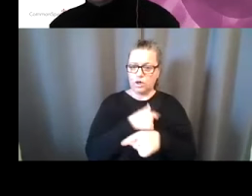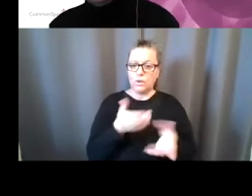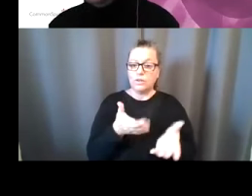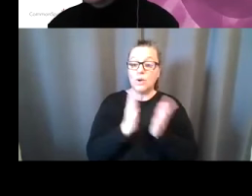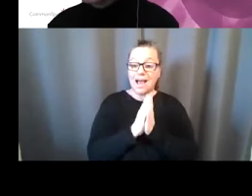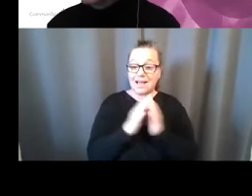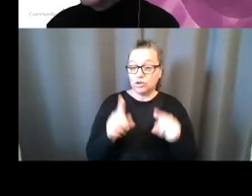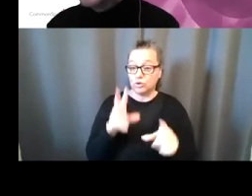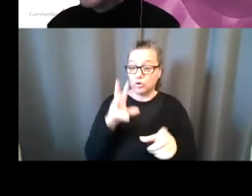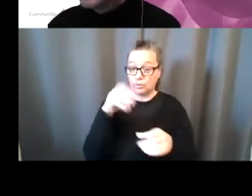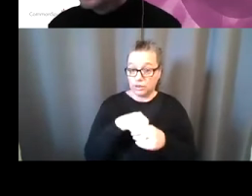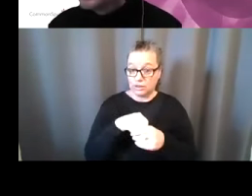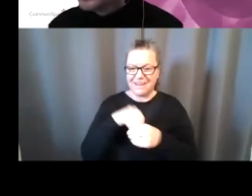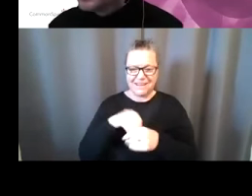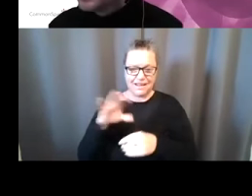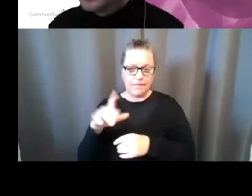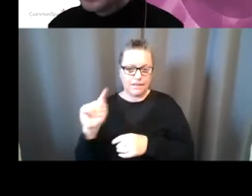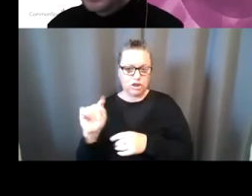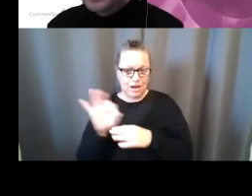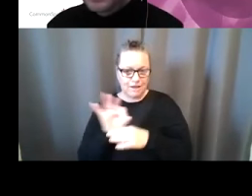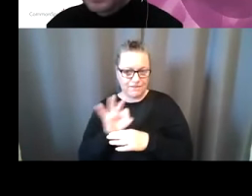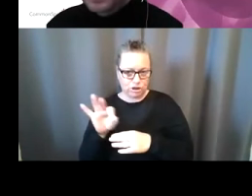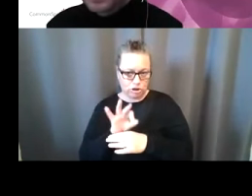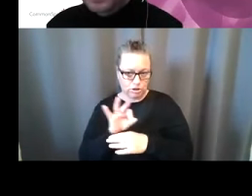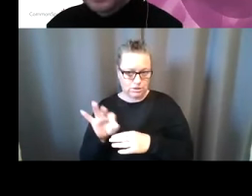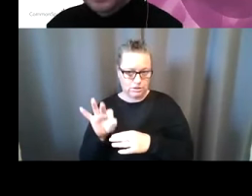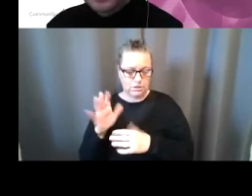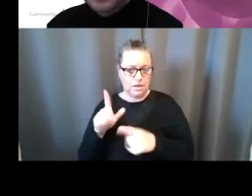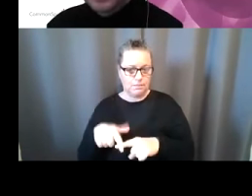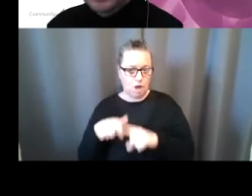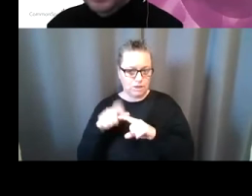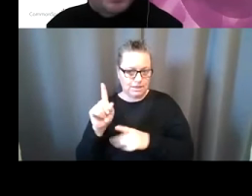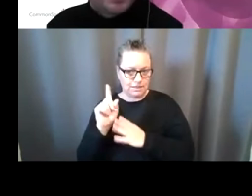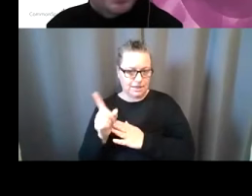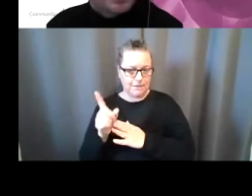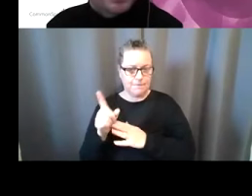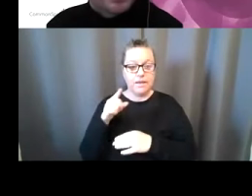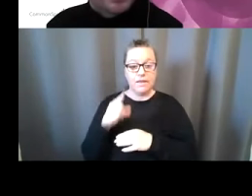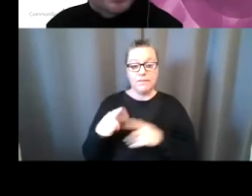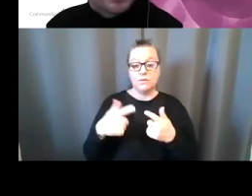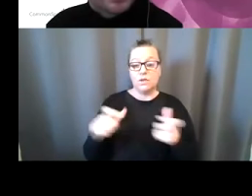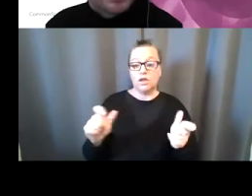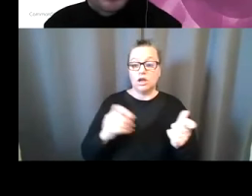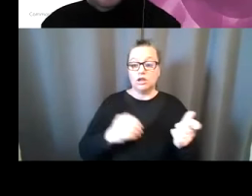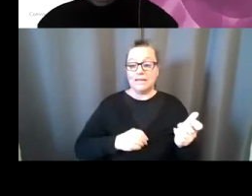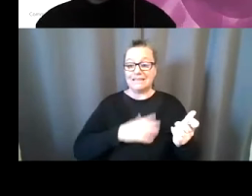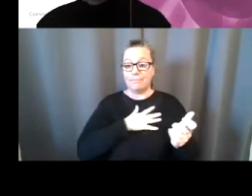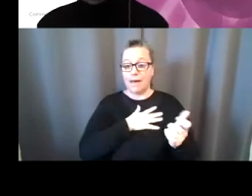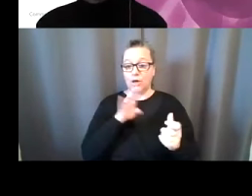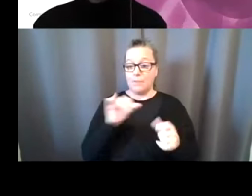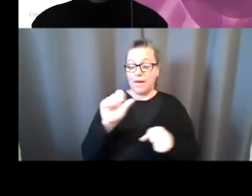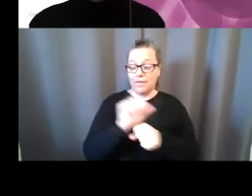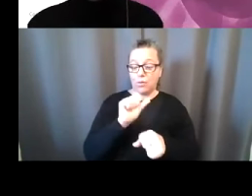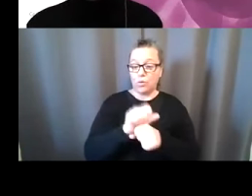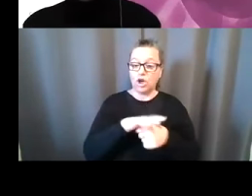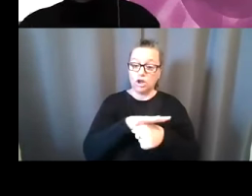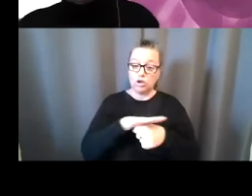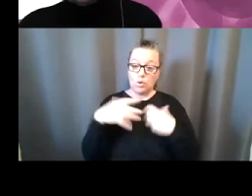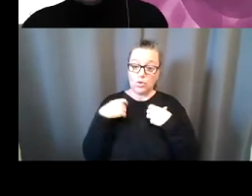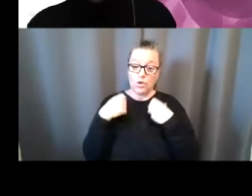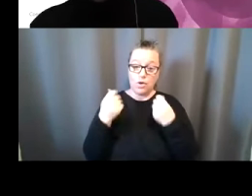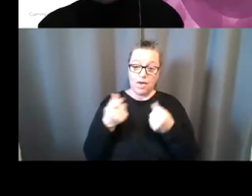to participate in the chat function. We're going to take a small pause here in a minute. This was largely inspired by the work that local healthcare leader,